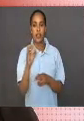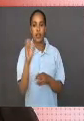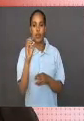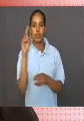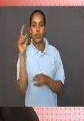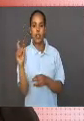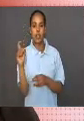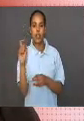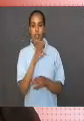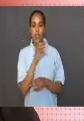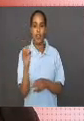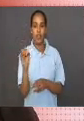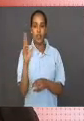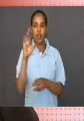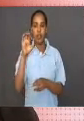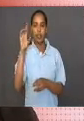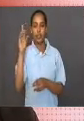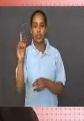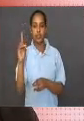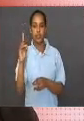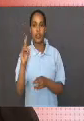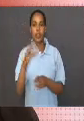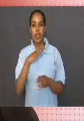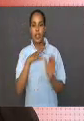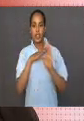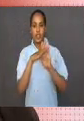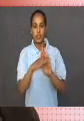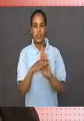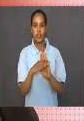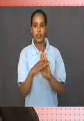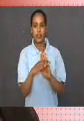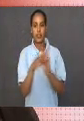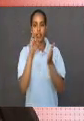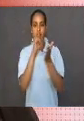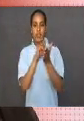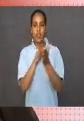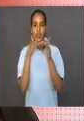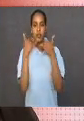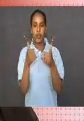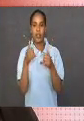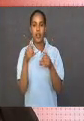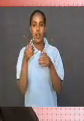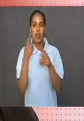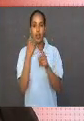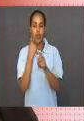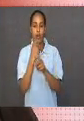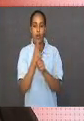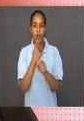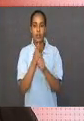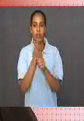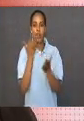oxidizing and reducing agents that play a role